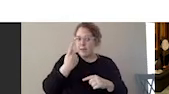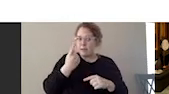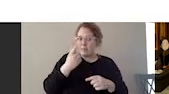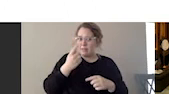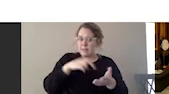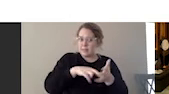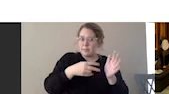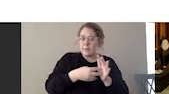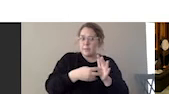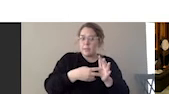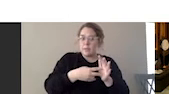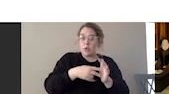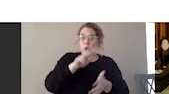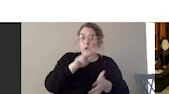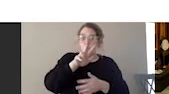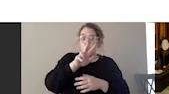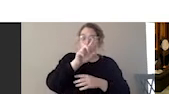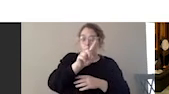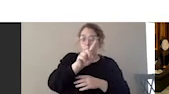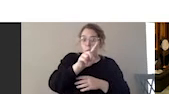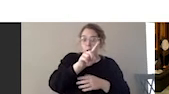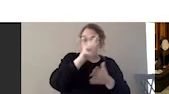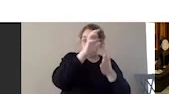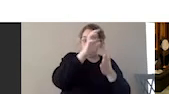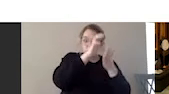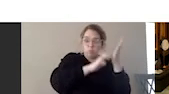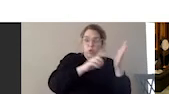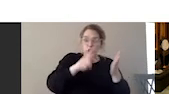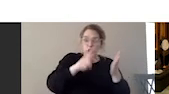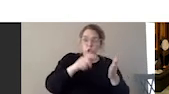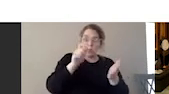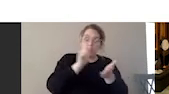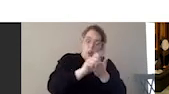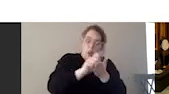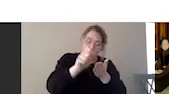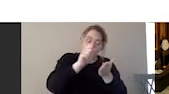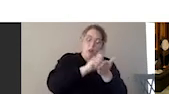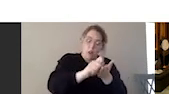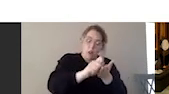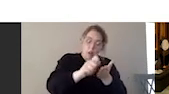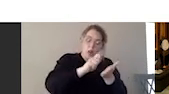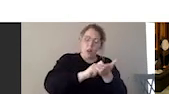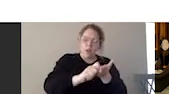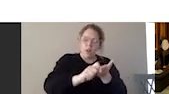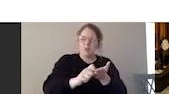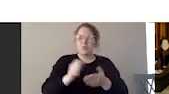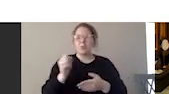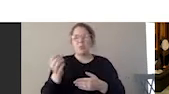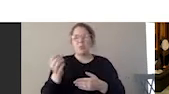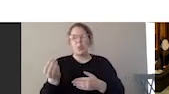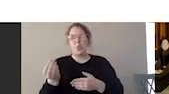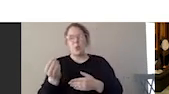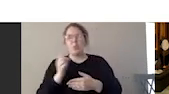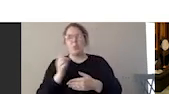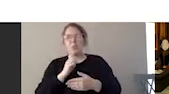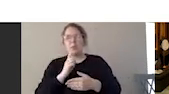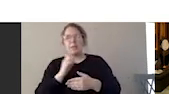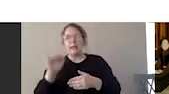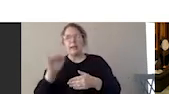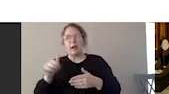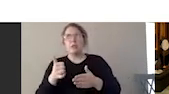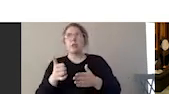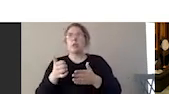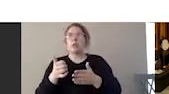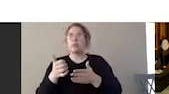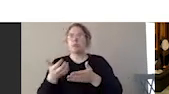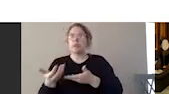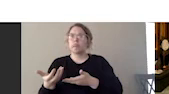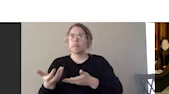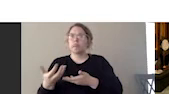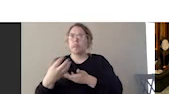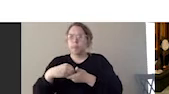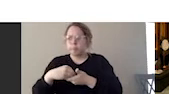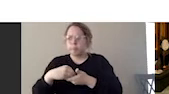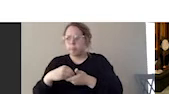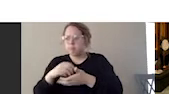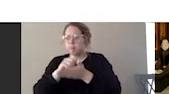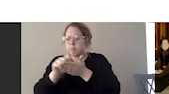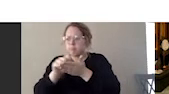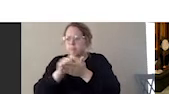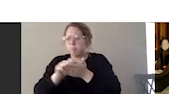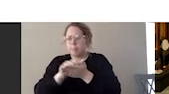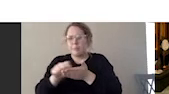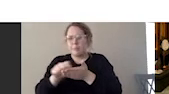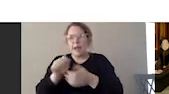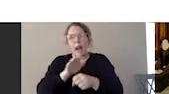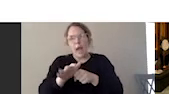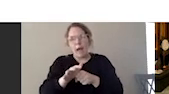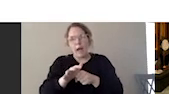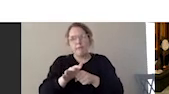So how do you do that? How do you put in just enough effort so that your work feels interactive, but